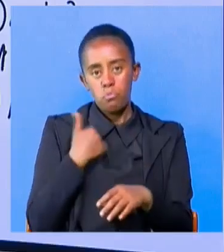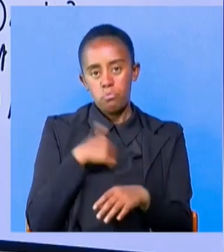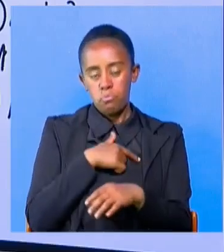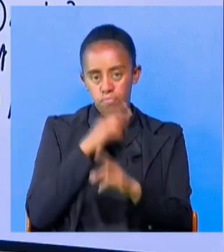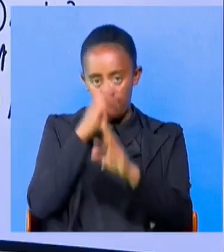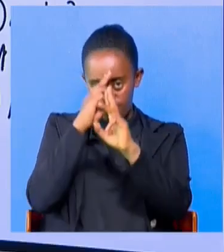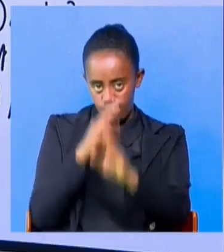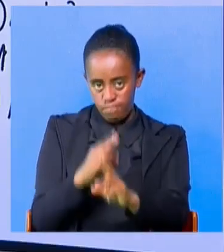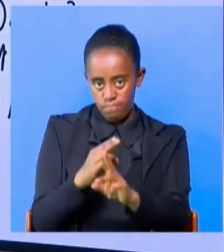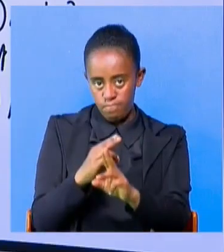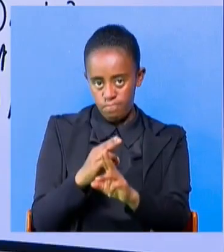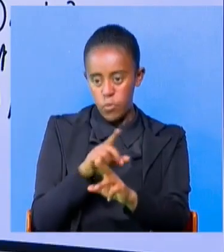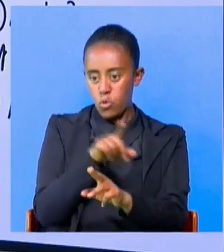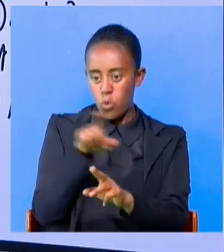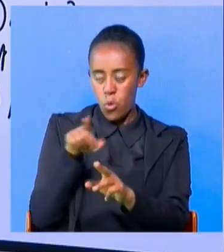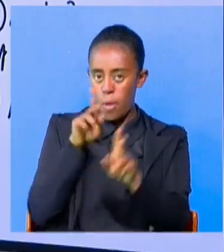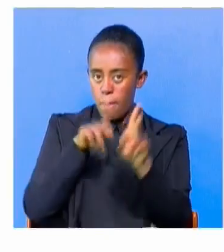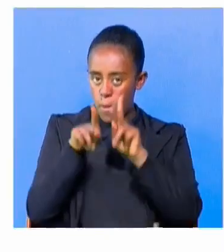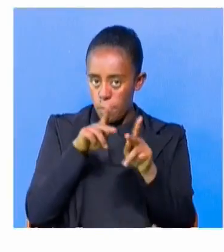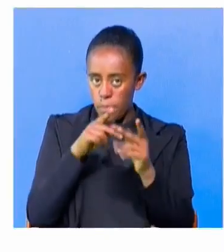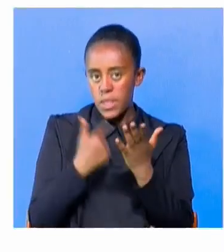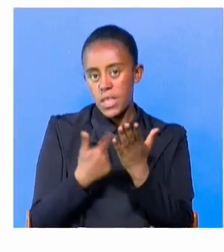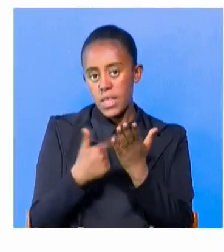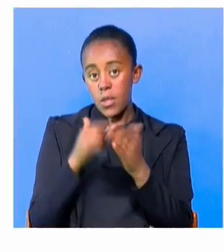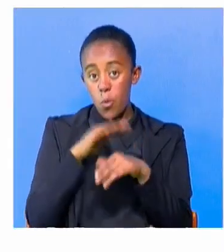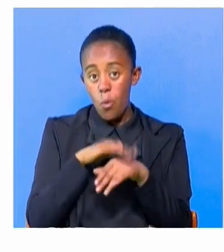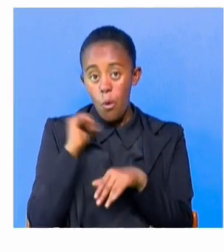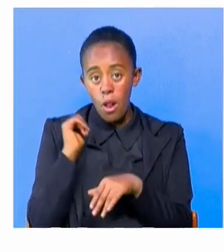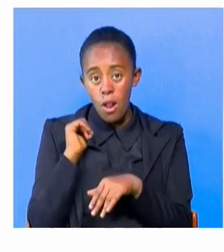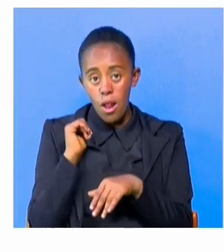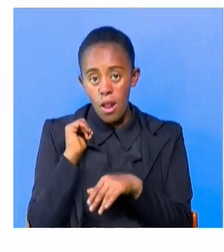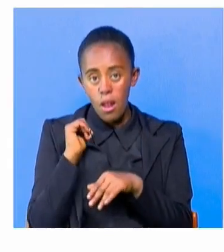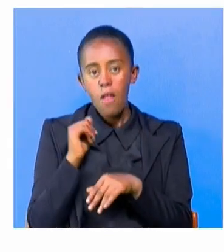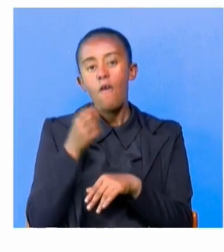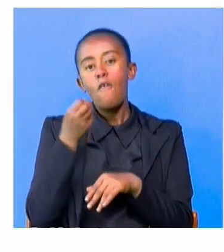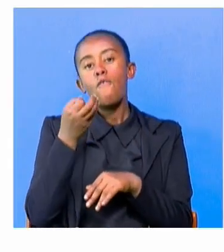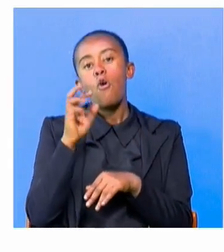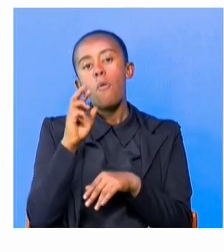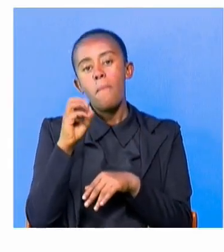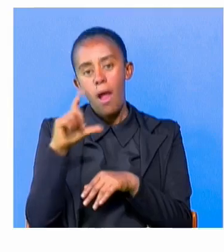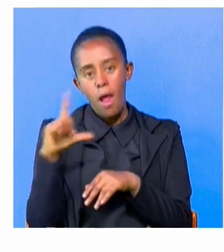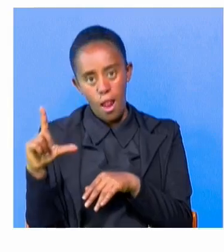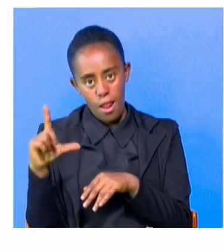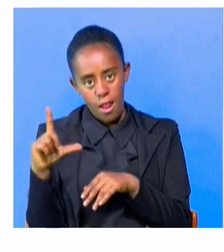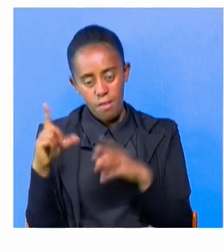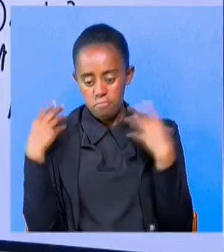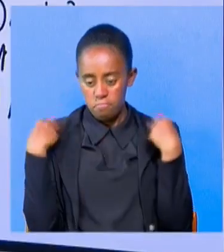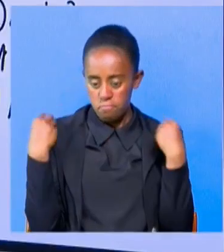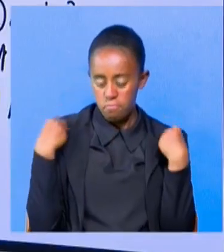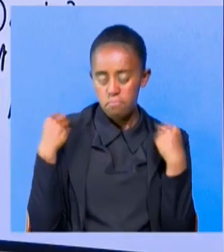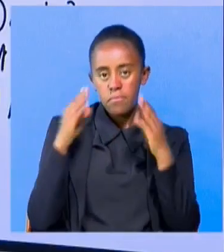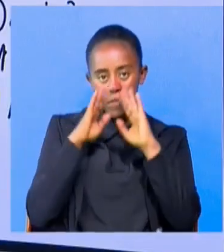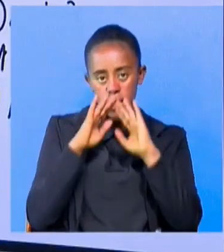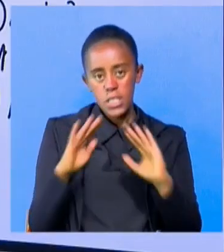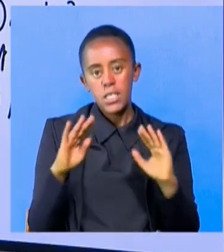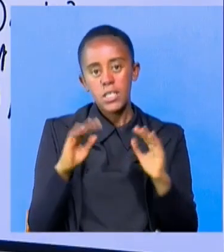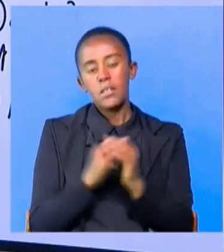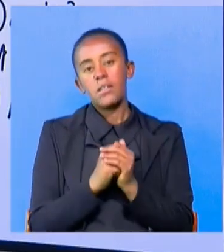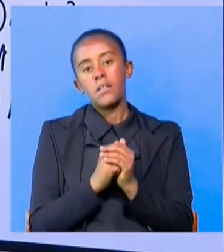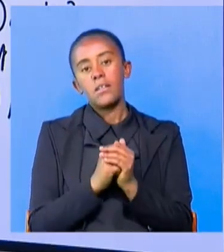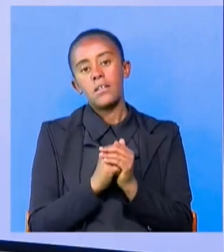for those people. So these are what we call it formal greeting. Let's proceed to